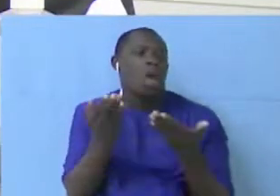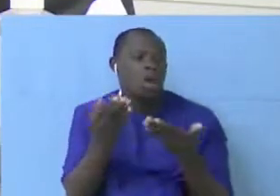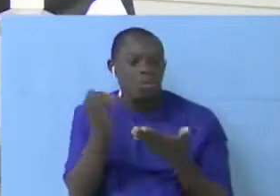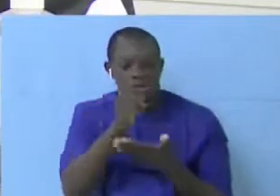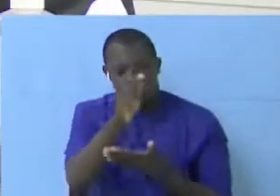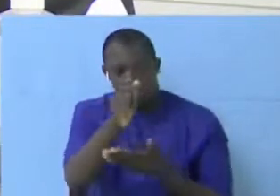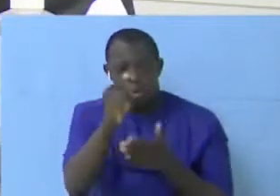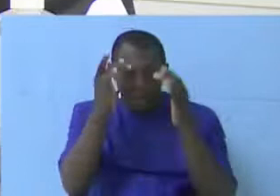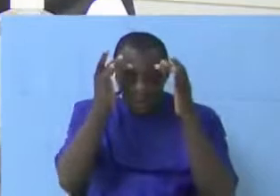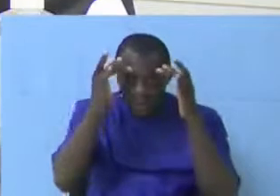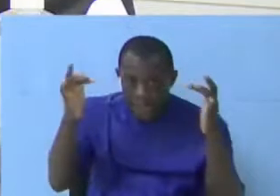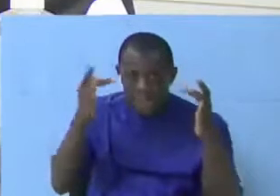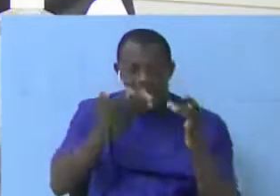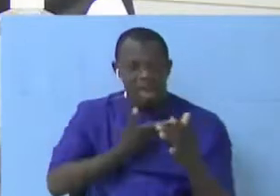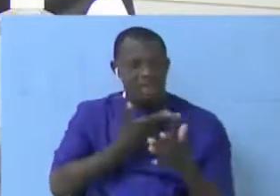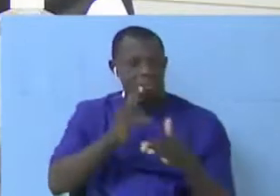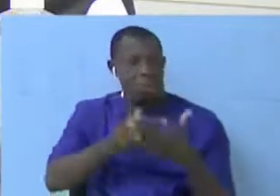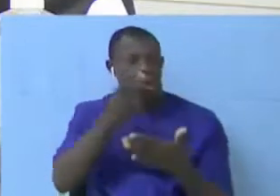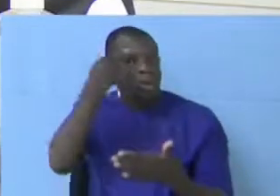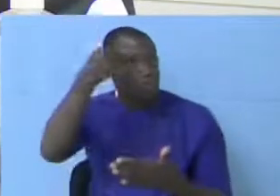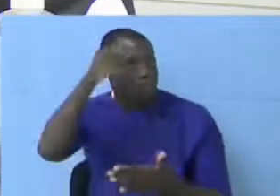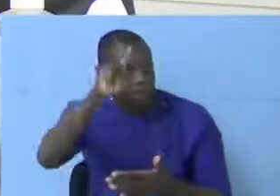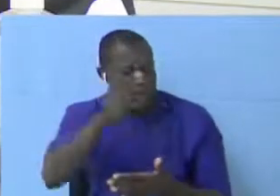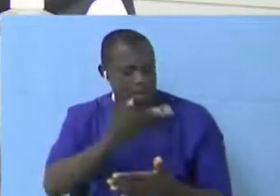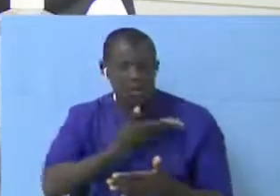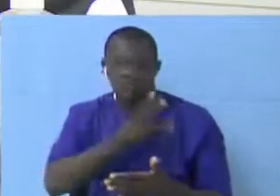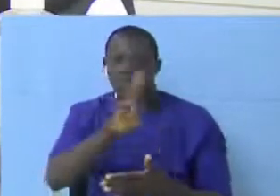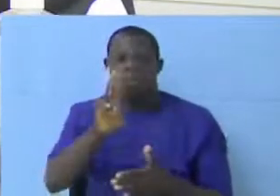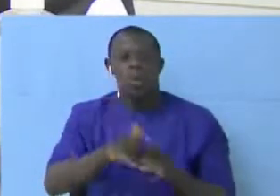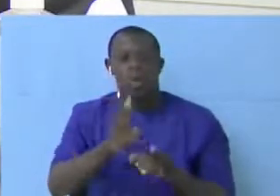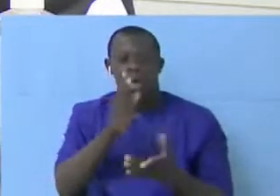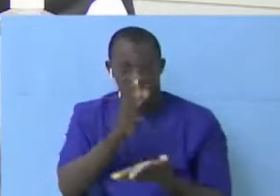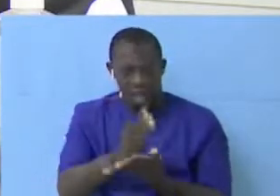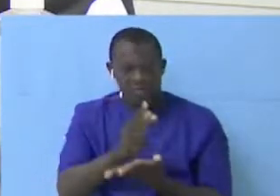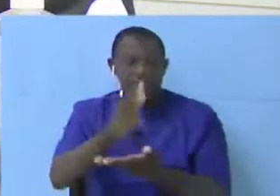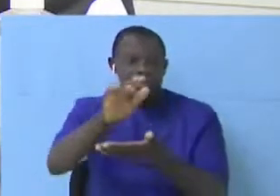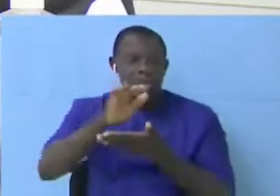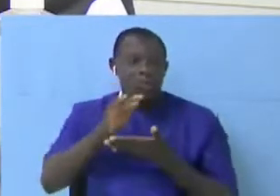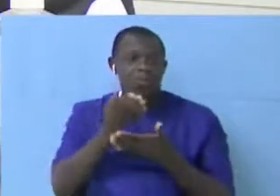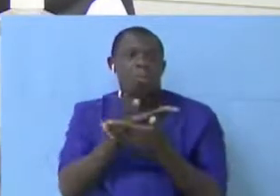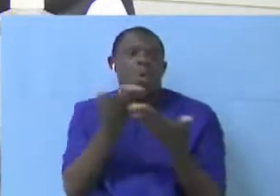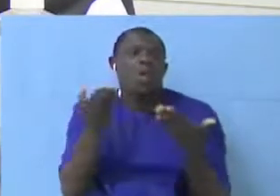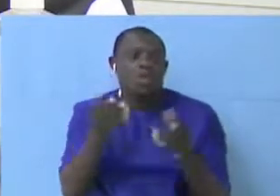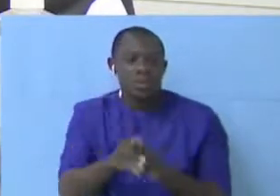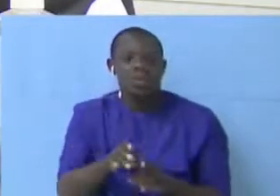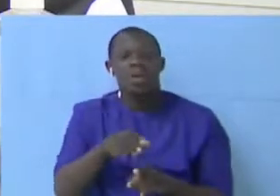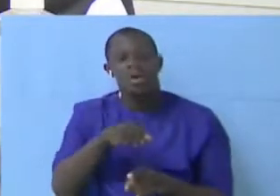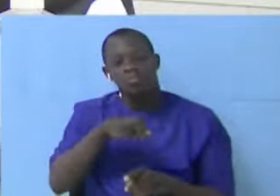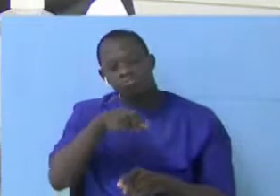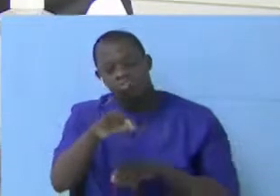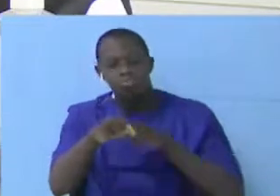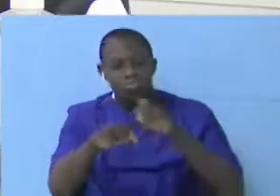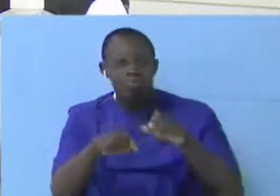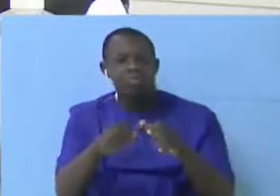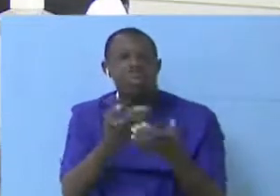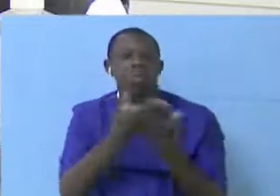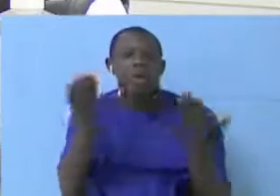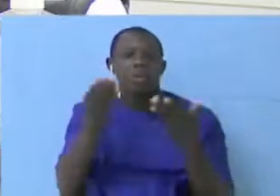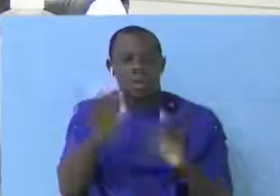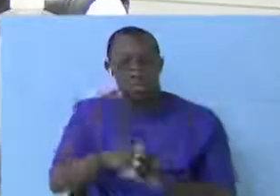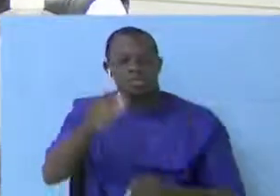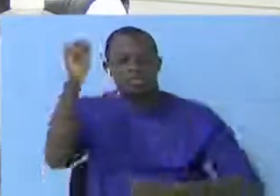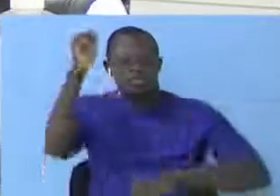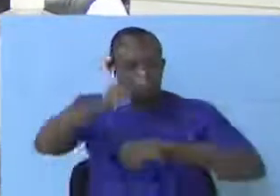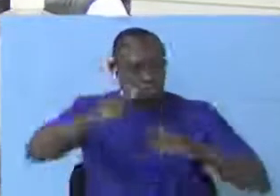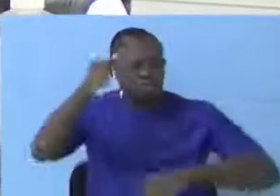skillful and smart. This evidence was obtained by fraud because you tortured these people